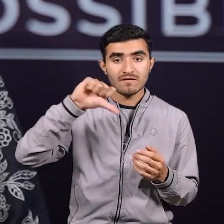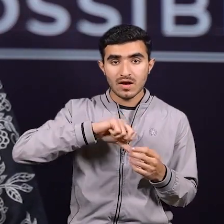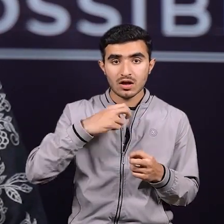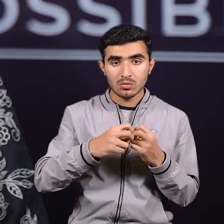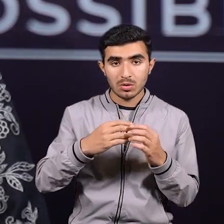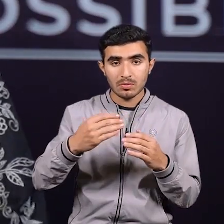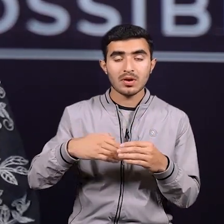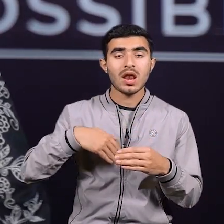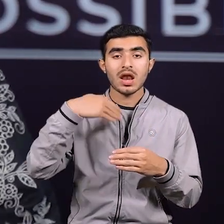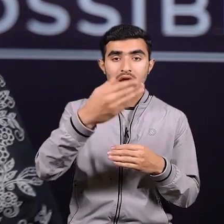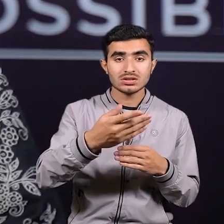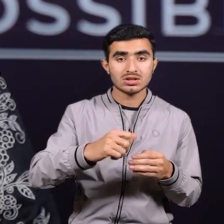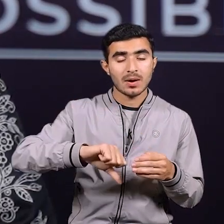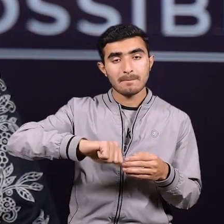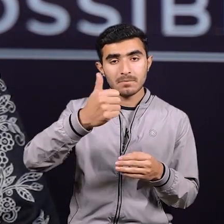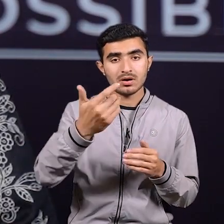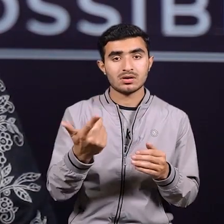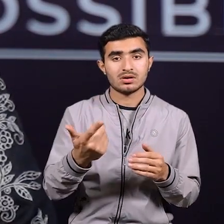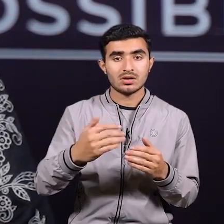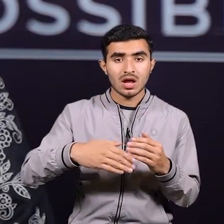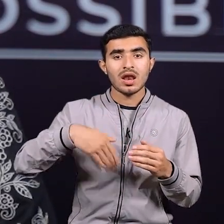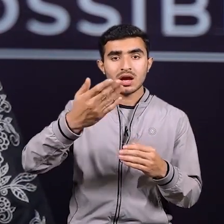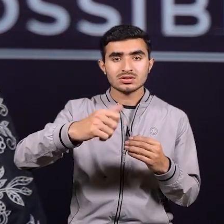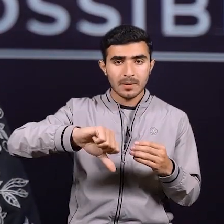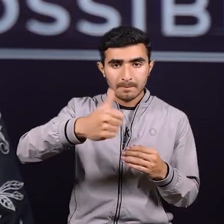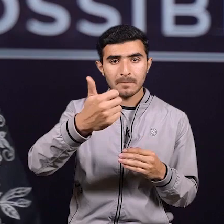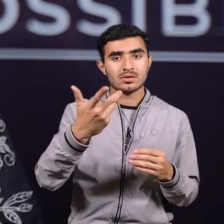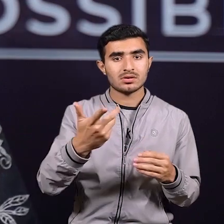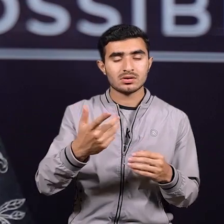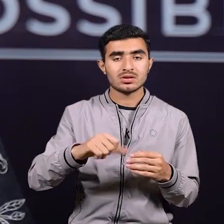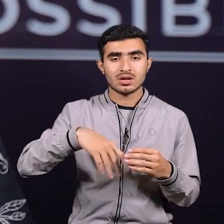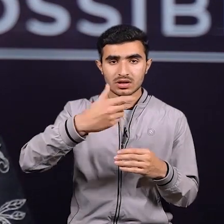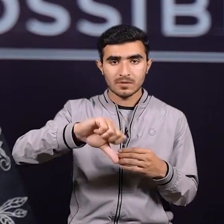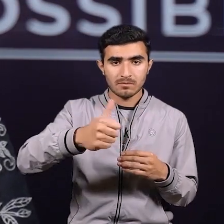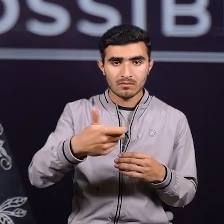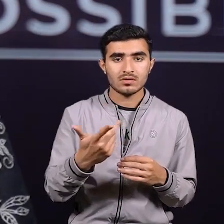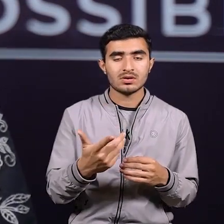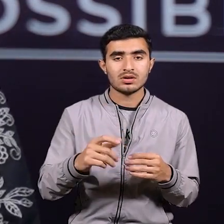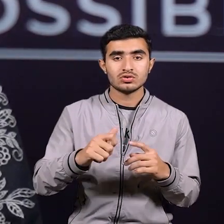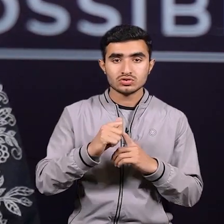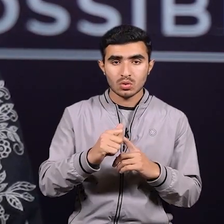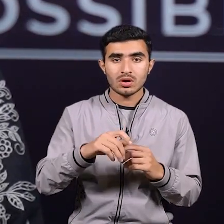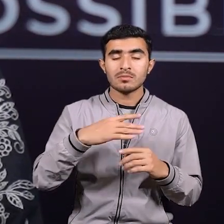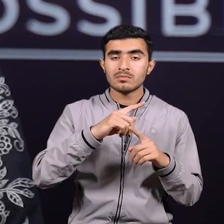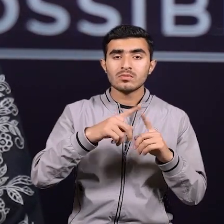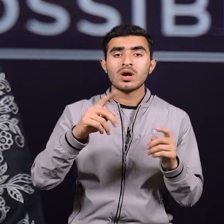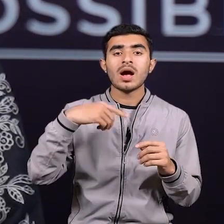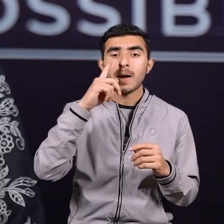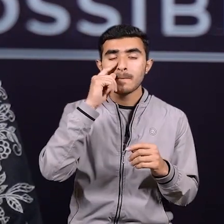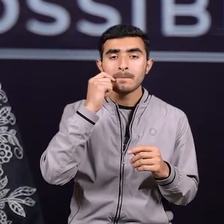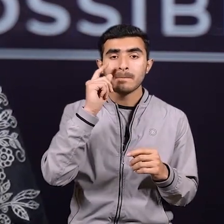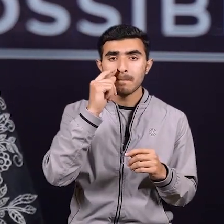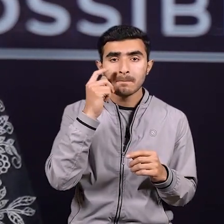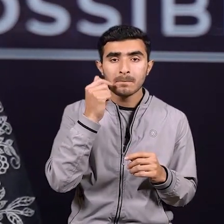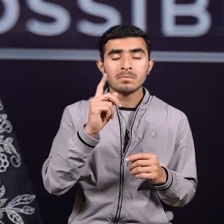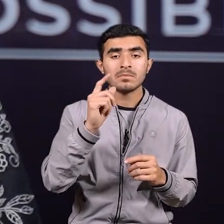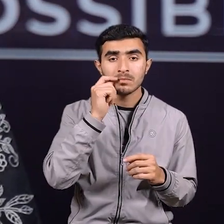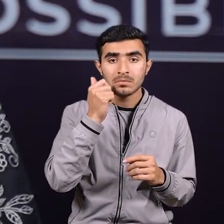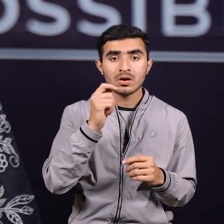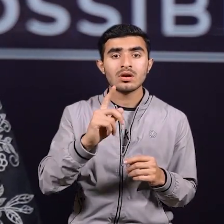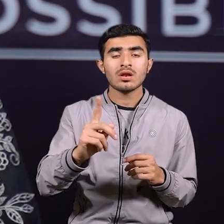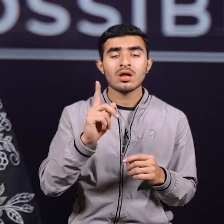all I want to say to you is that don't give up on your dreams. If you want to become an engineer, do it. If you want to become a makeup